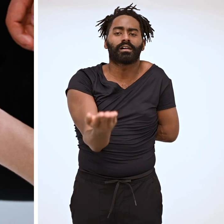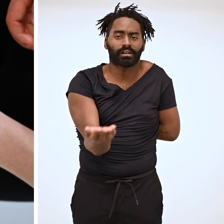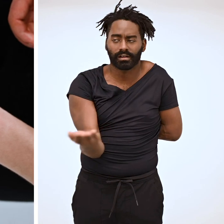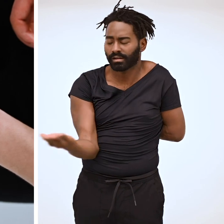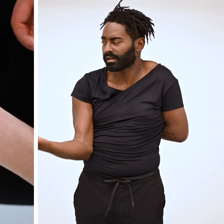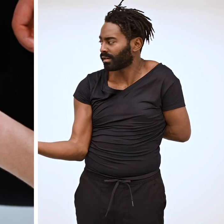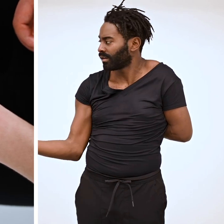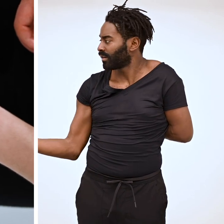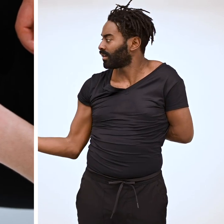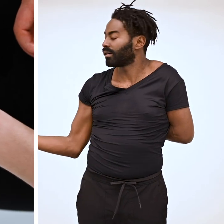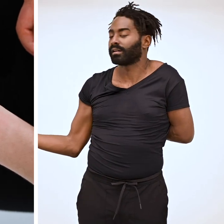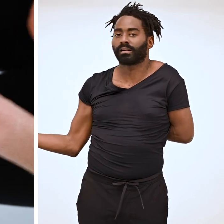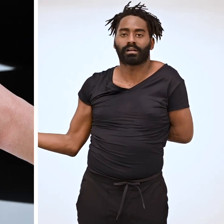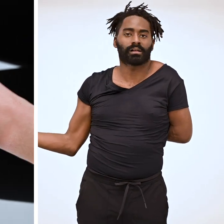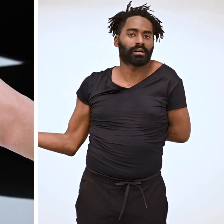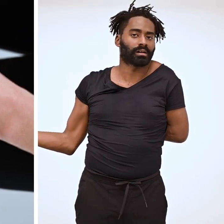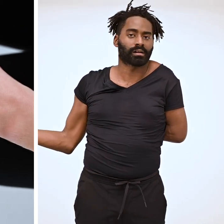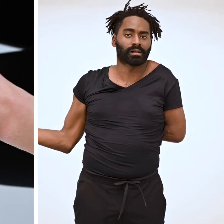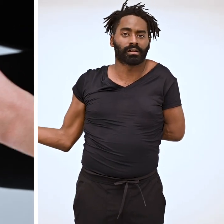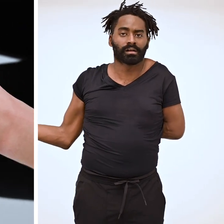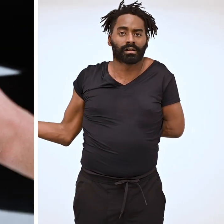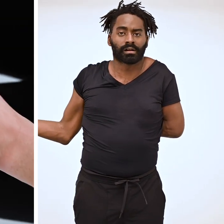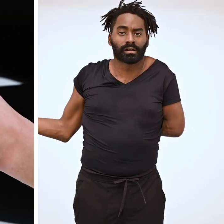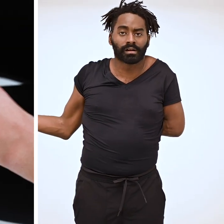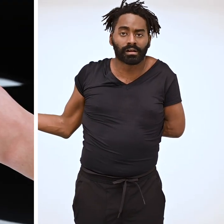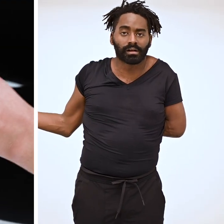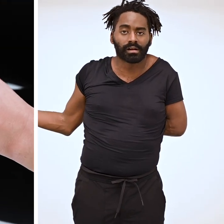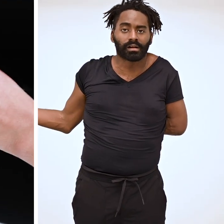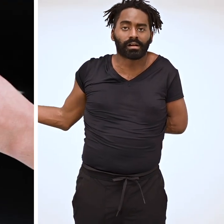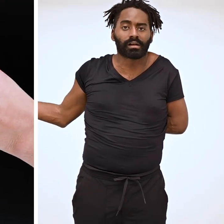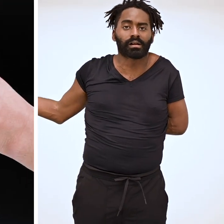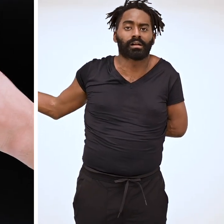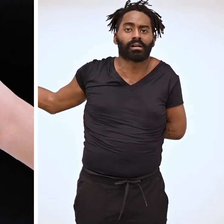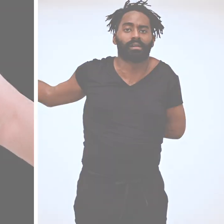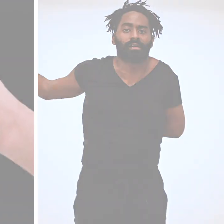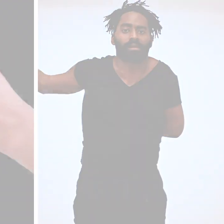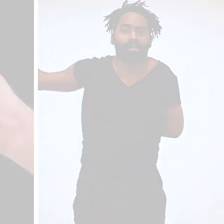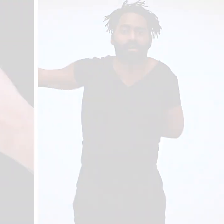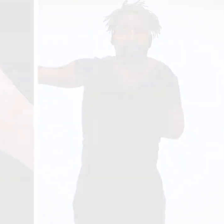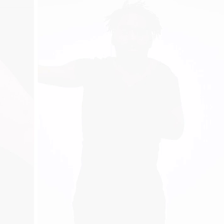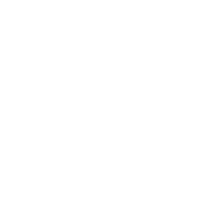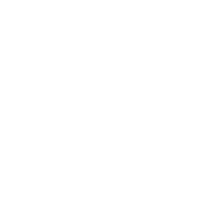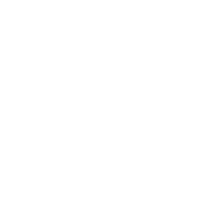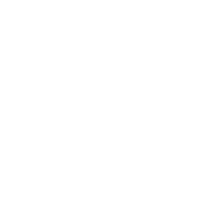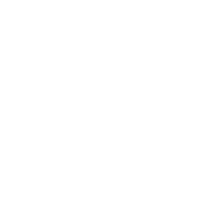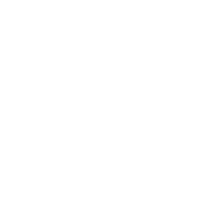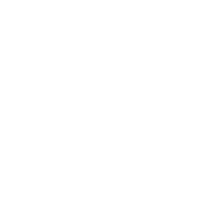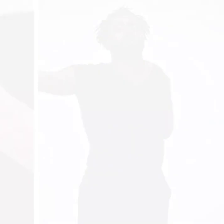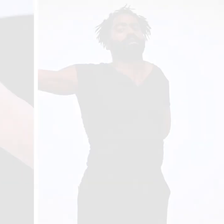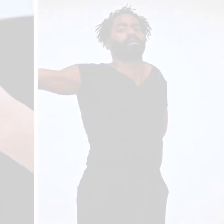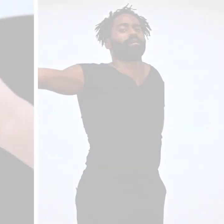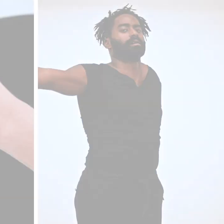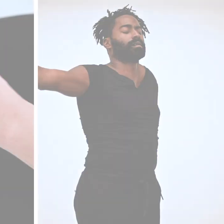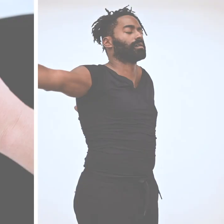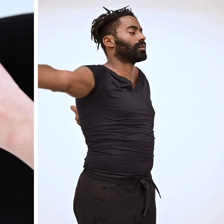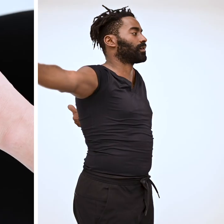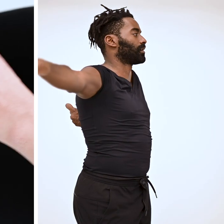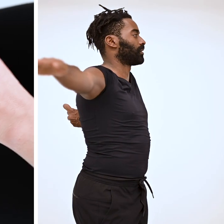she disappears and becomes a grotesque, sustained chord.